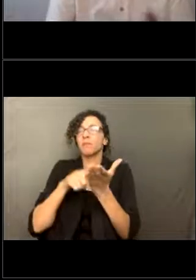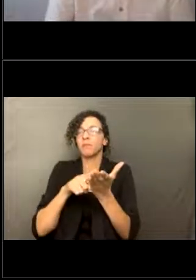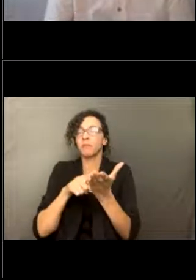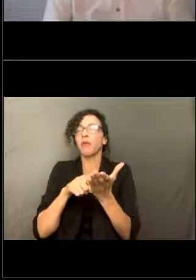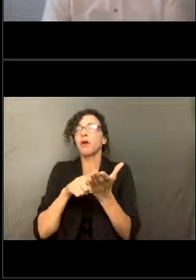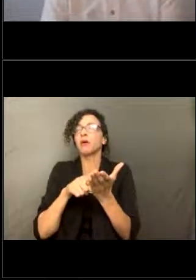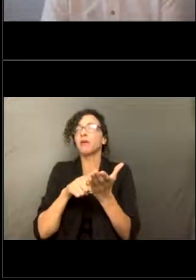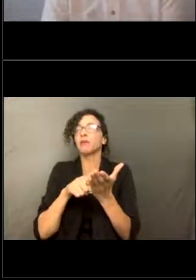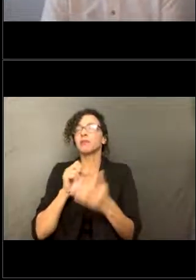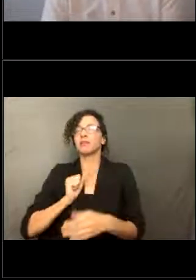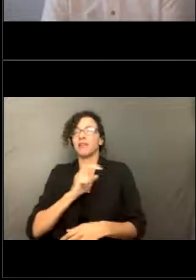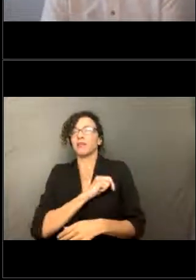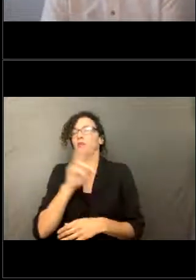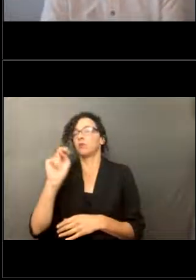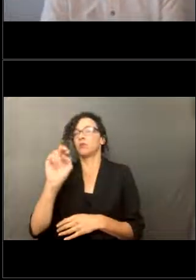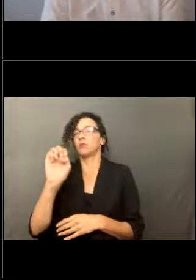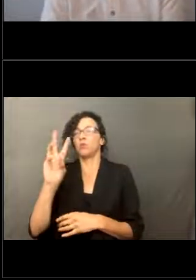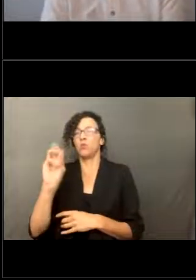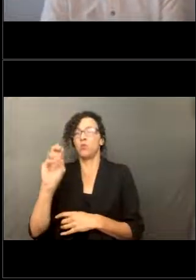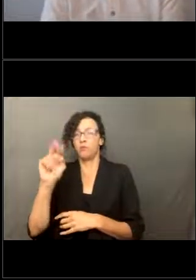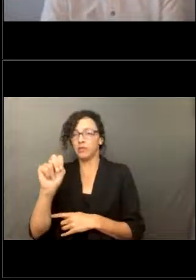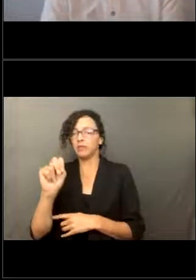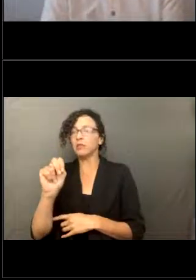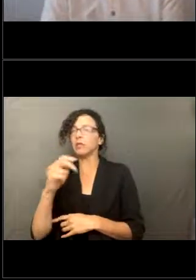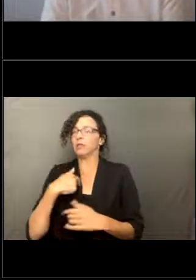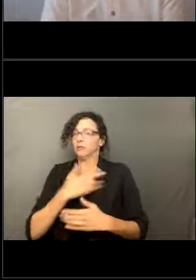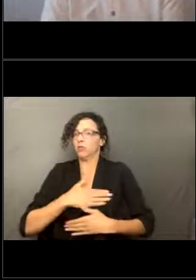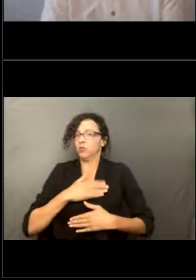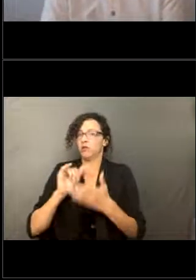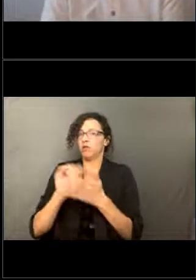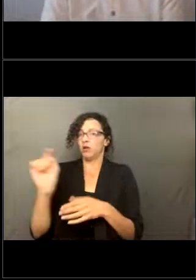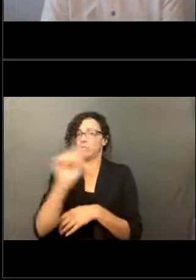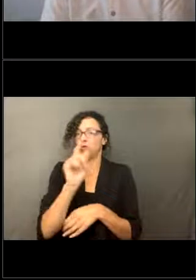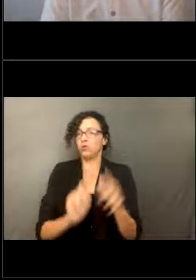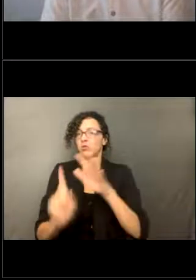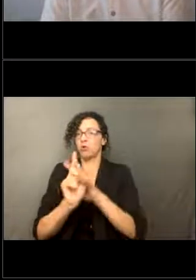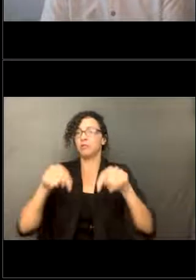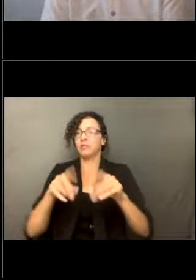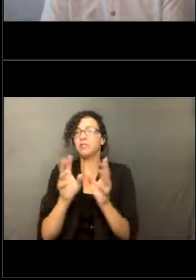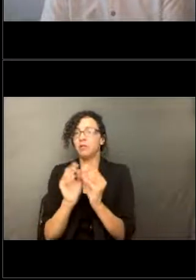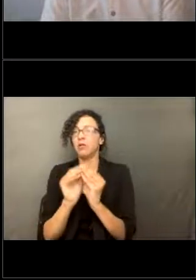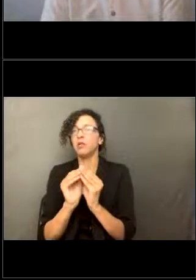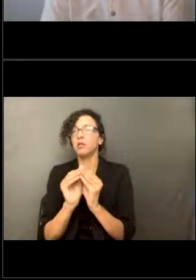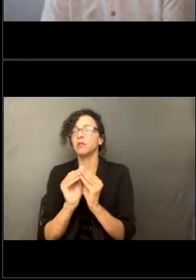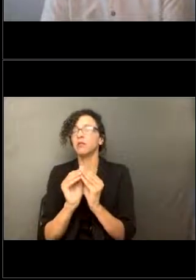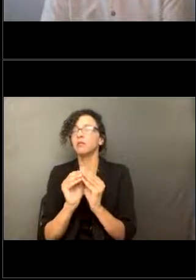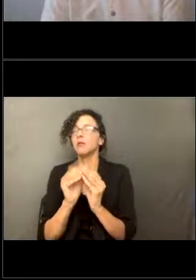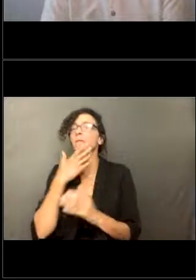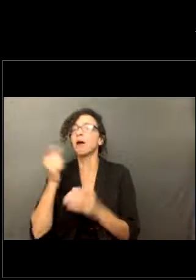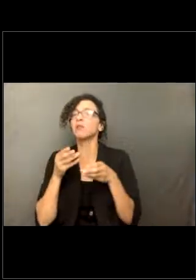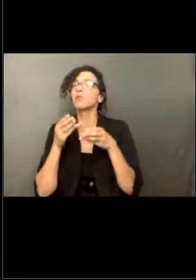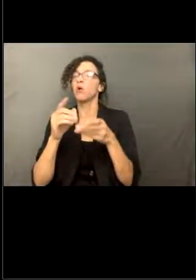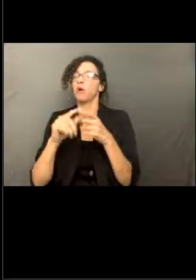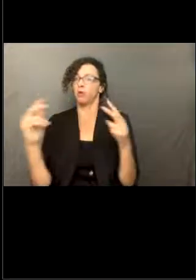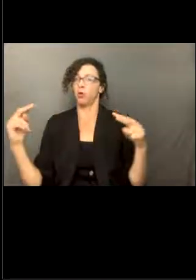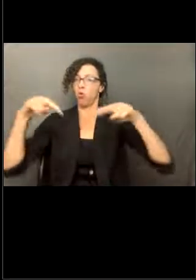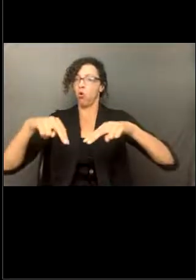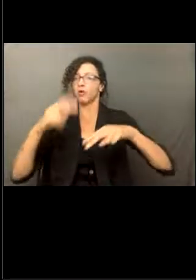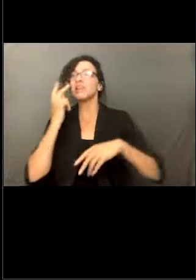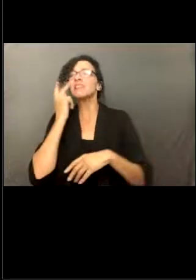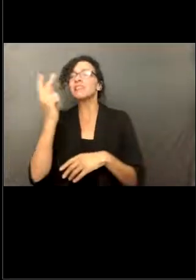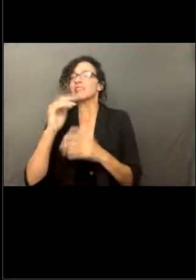I appreciate when members show up to these meetings. I think that there's no better way for them to kind of see how the inner workings and funding take place. So thank you, Senator